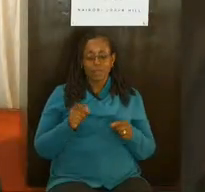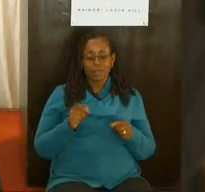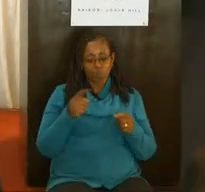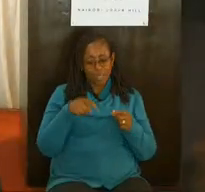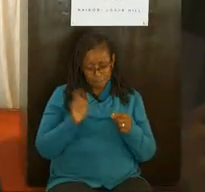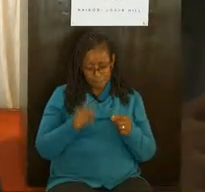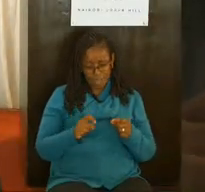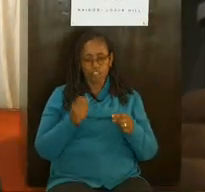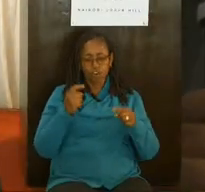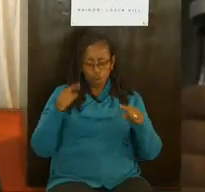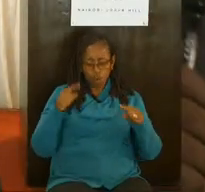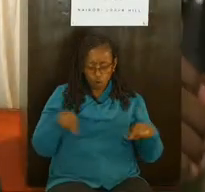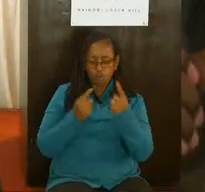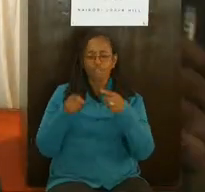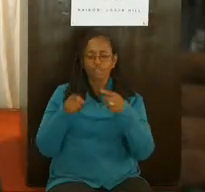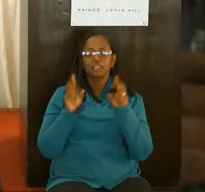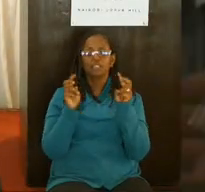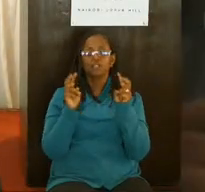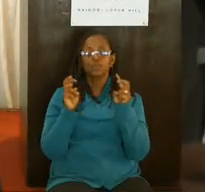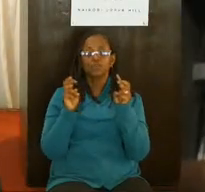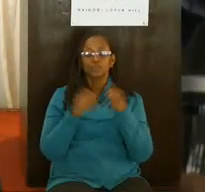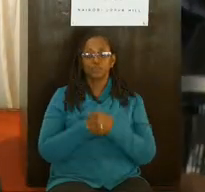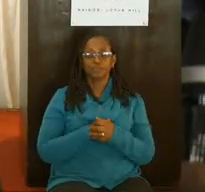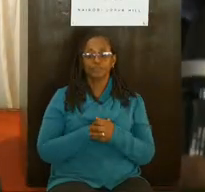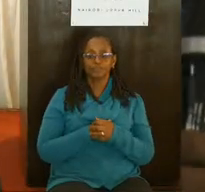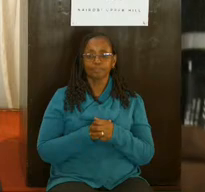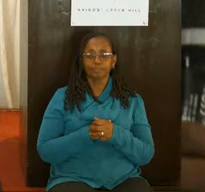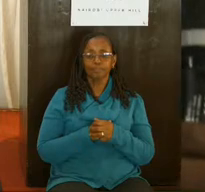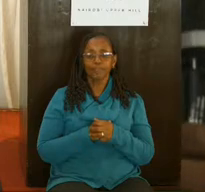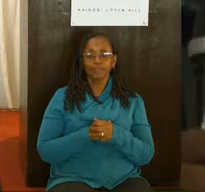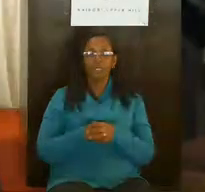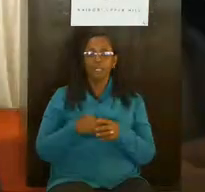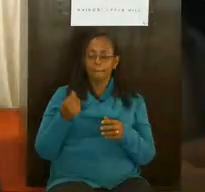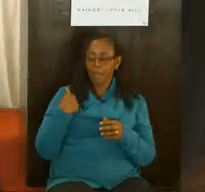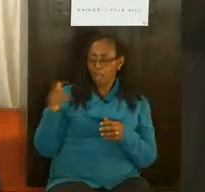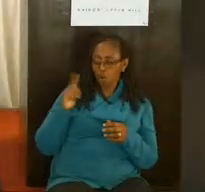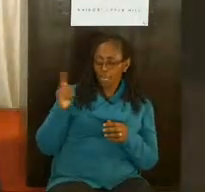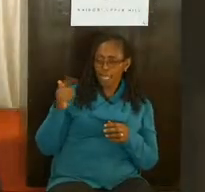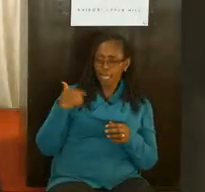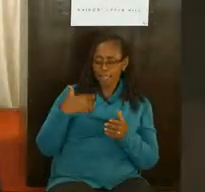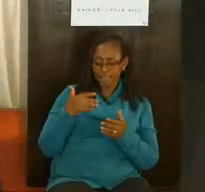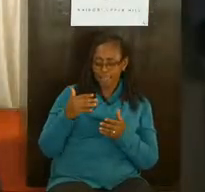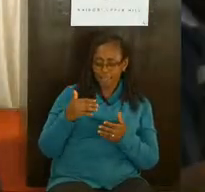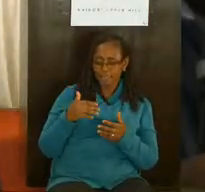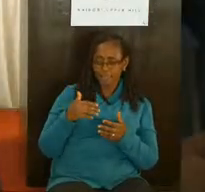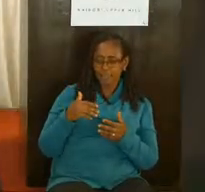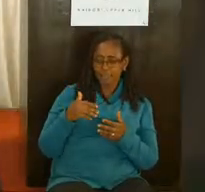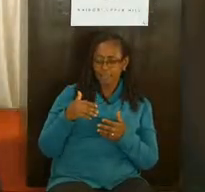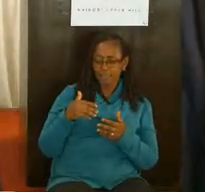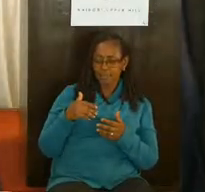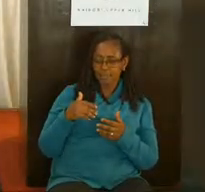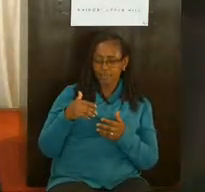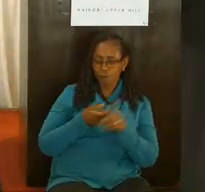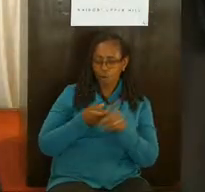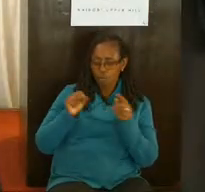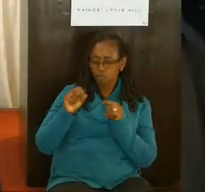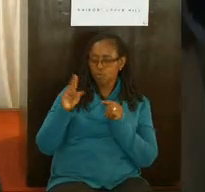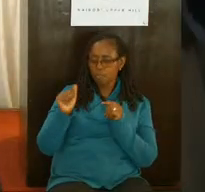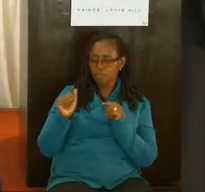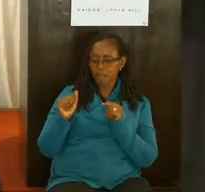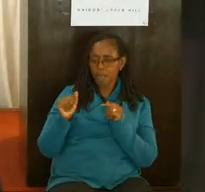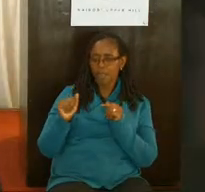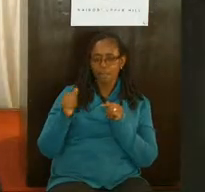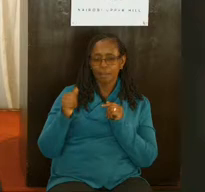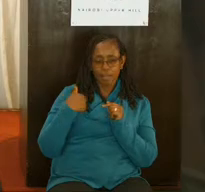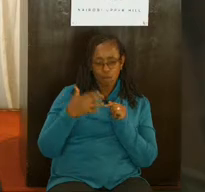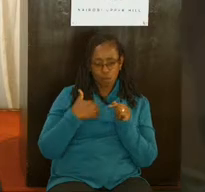we need to confront then my colleagues in the sector super and the comrade malombe I want